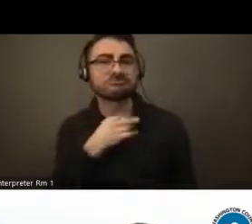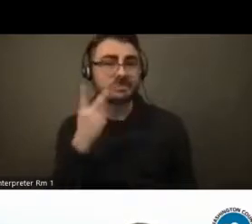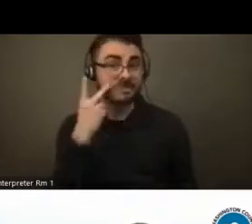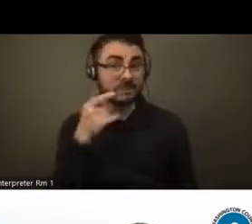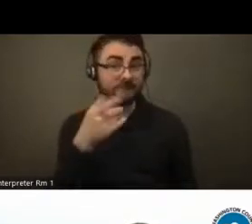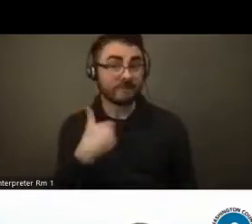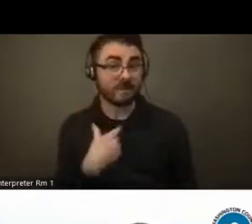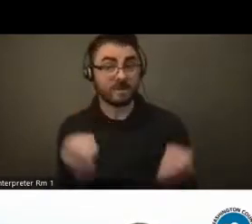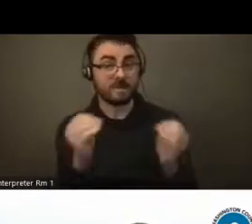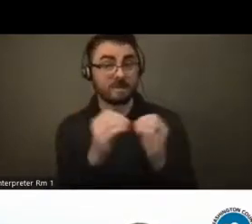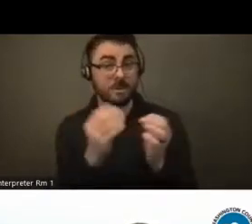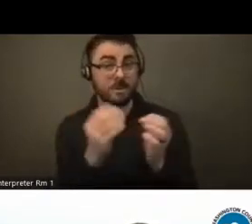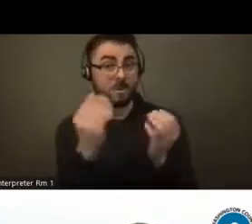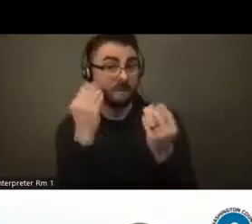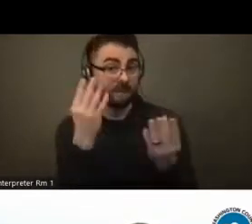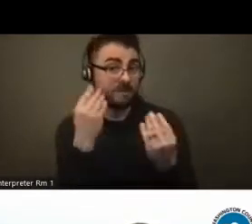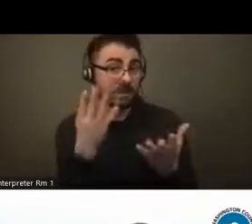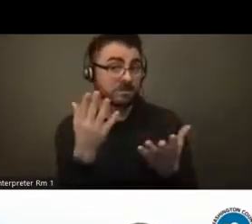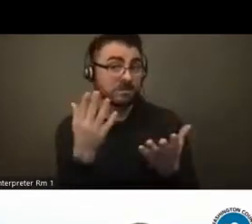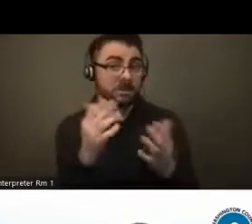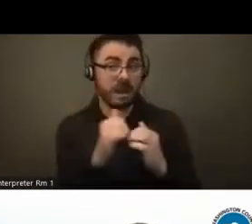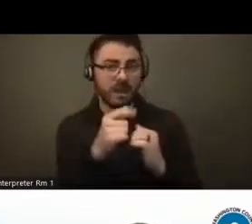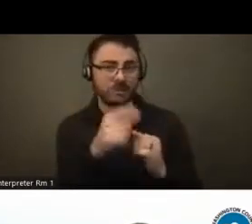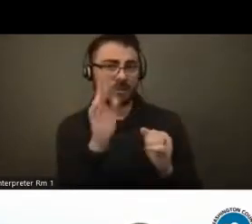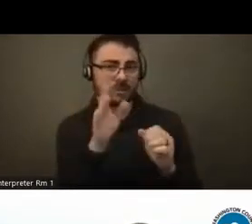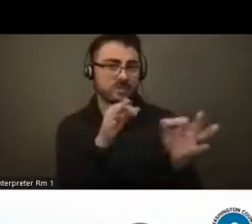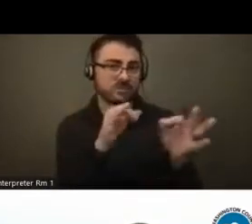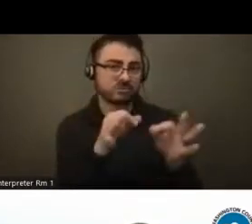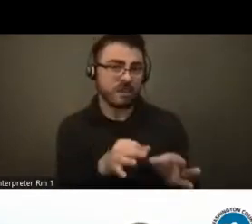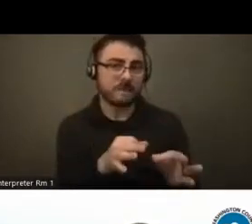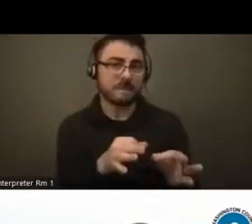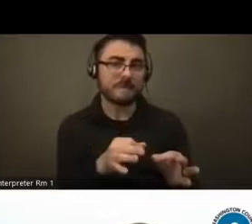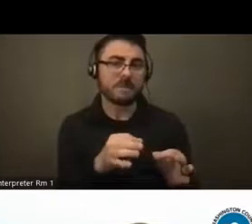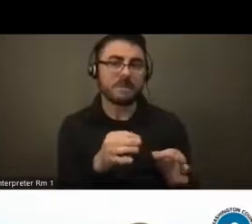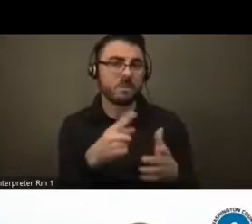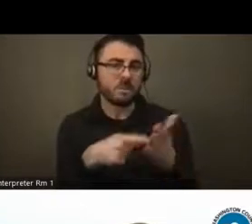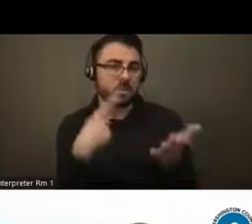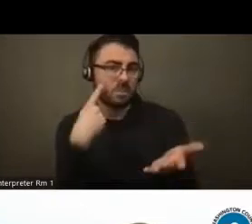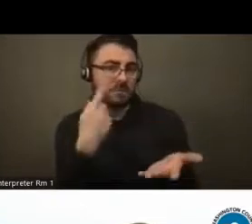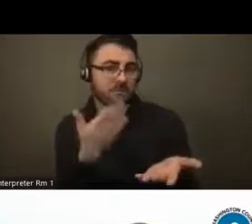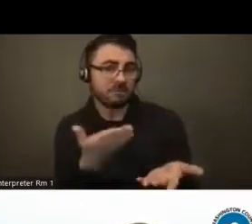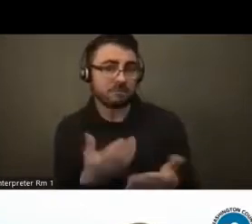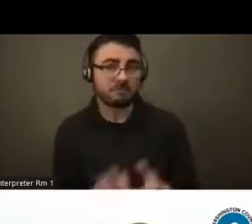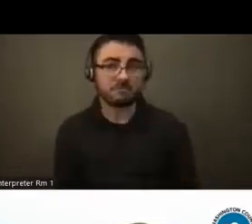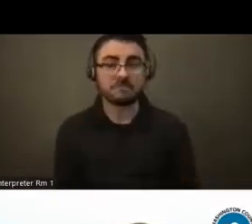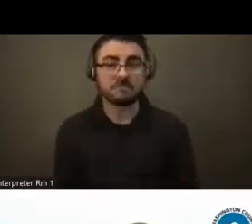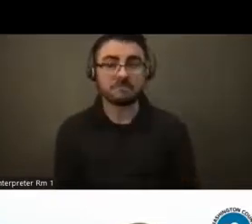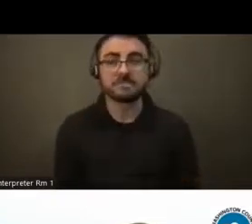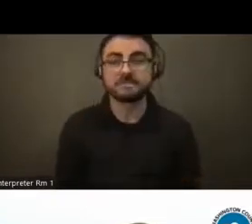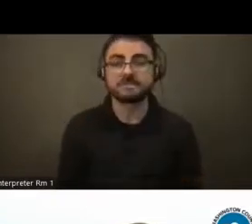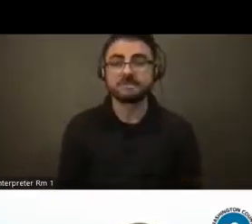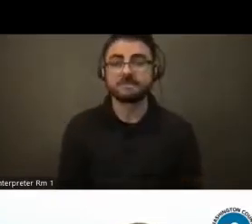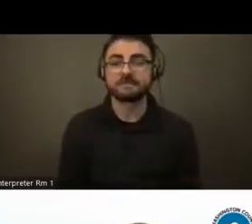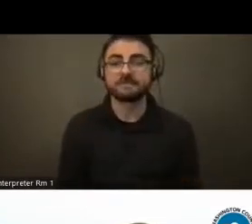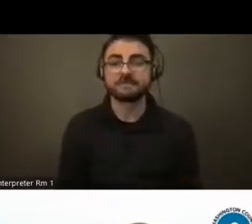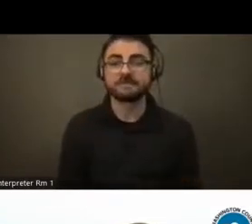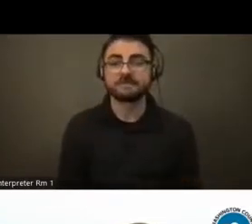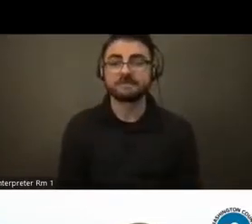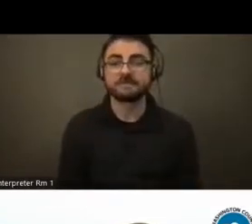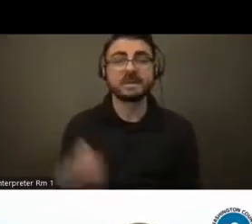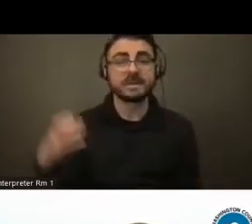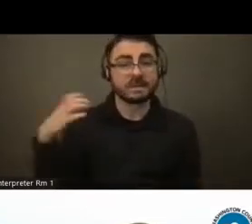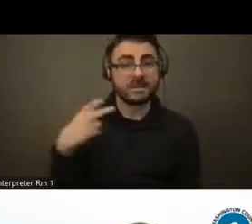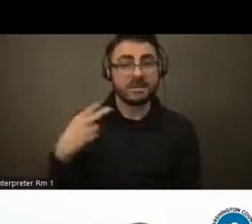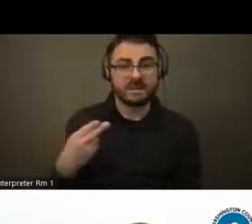If you was to describe it in two sentences, what would you say? Well, Daniel, you may